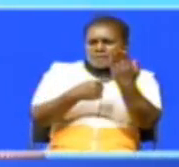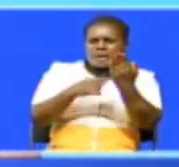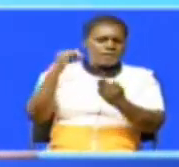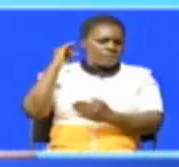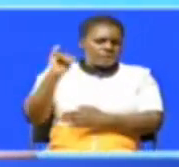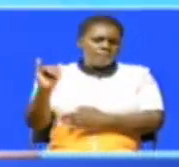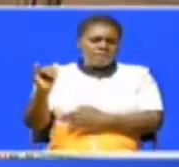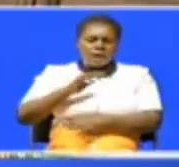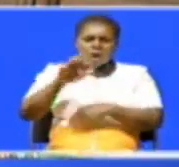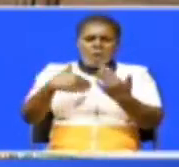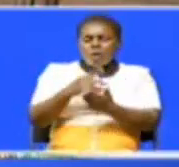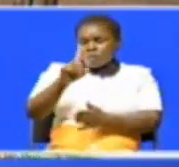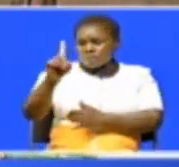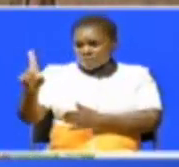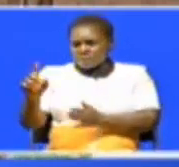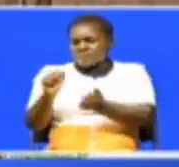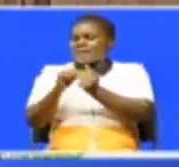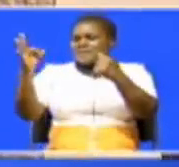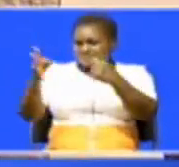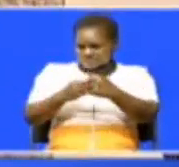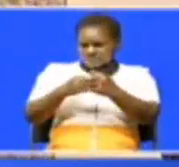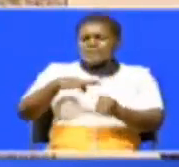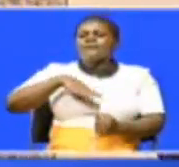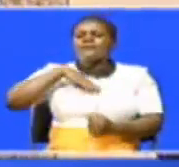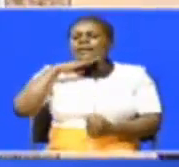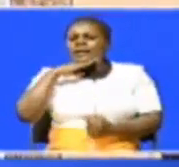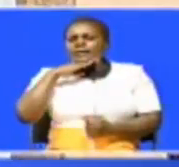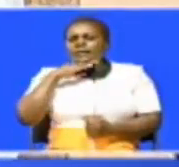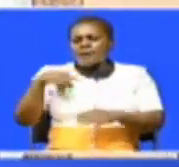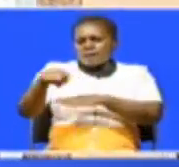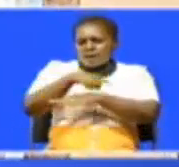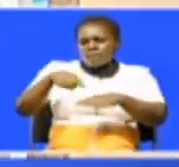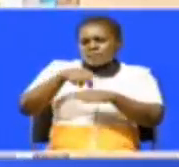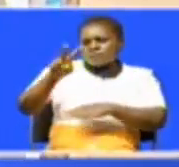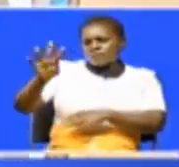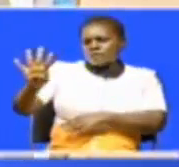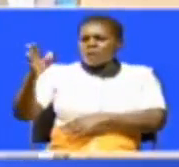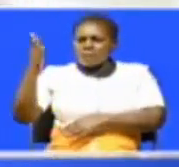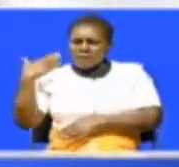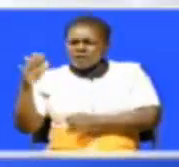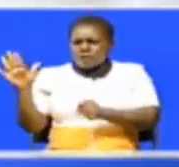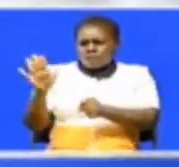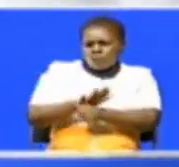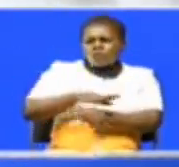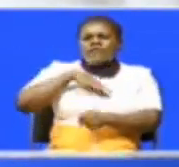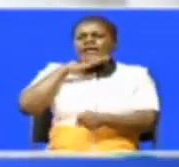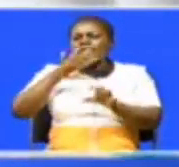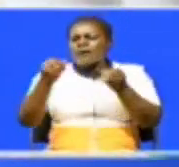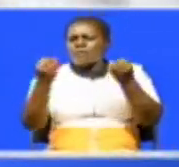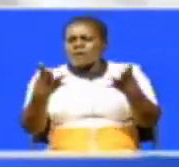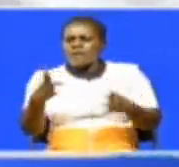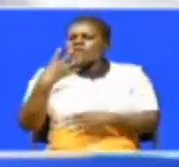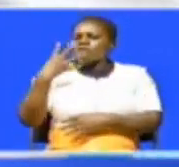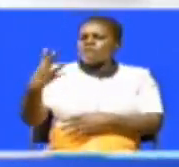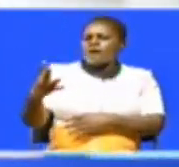Nyamira all having 1 case. 18 Kenyans succumbed to the virus in the last 24 hours, bringing the total number of fatalities